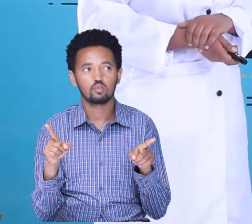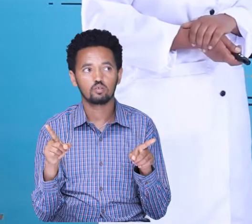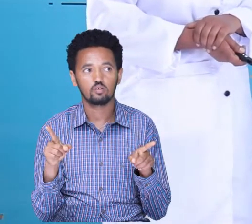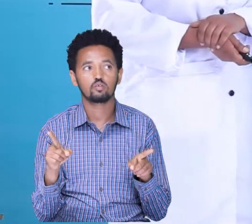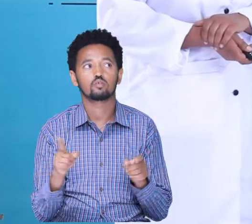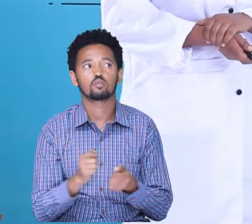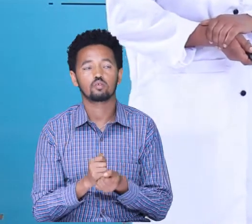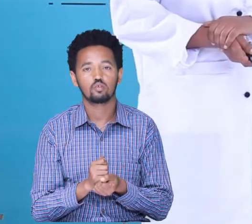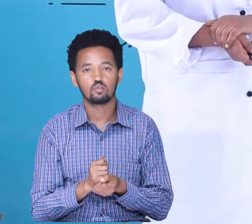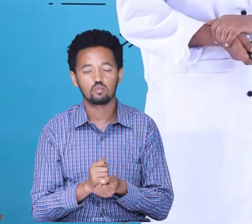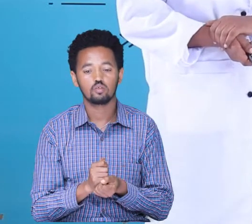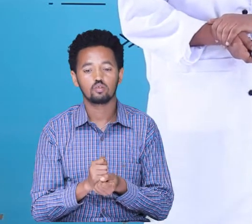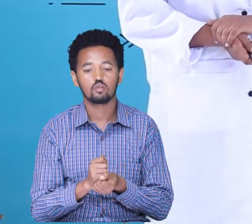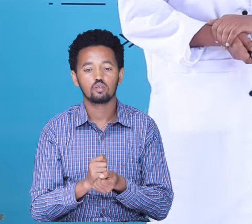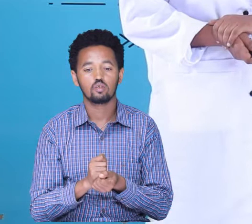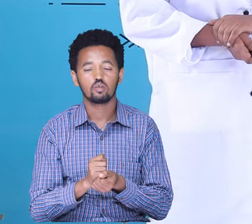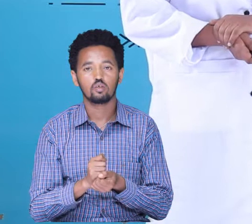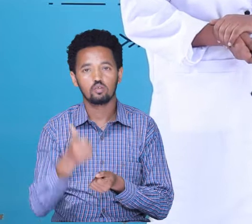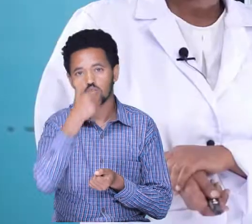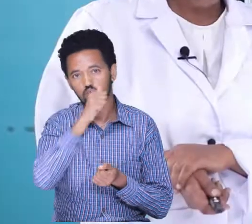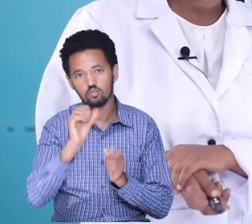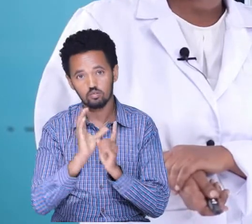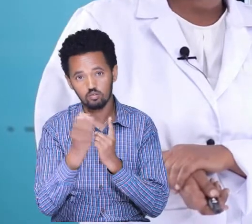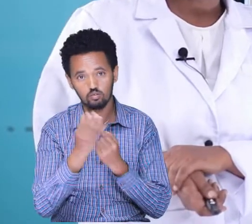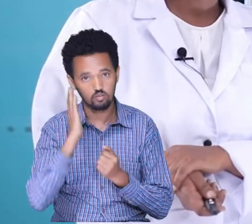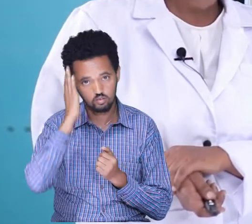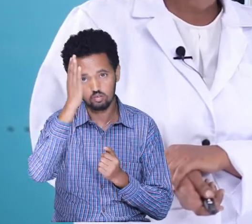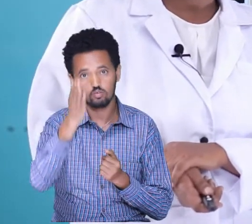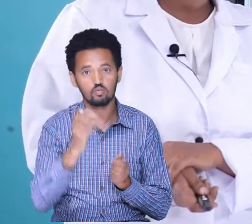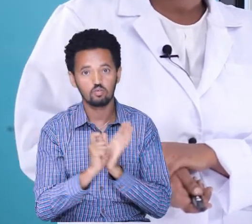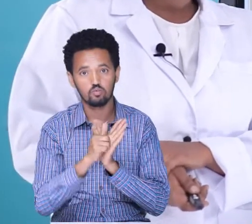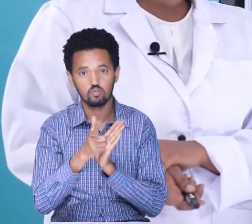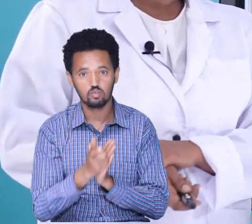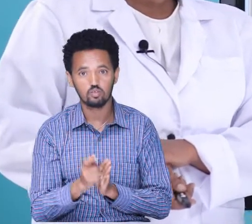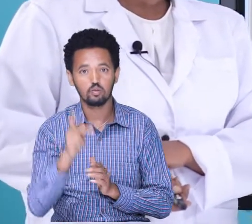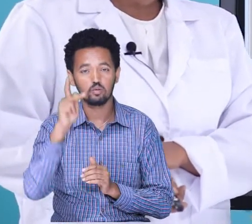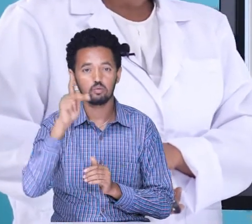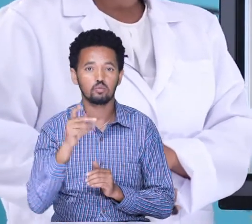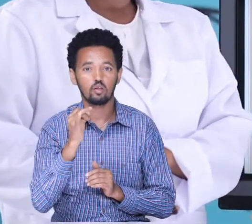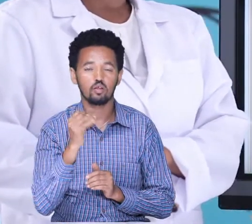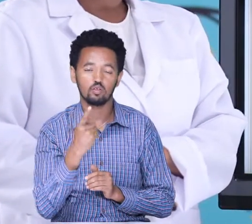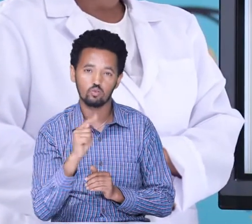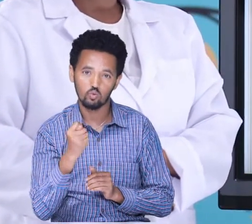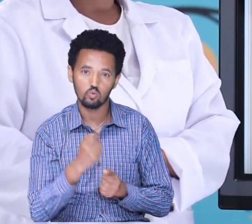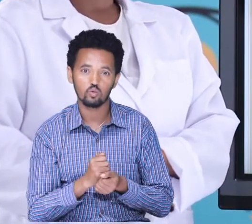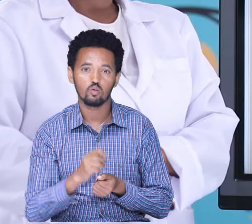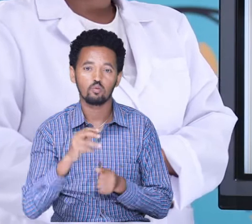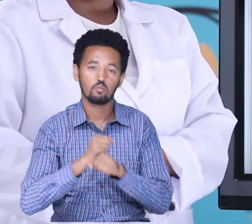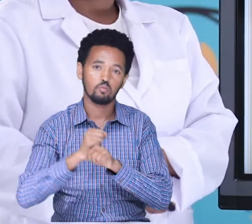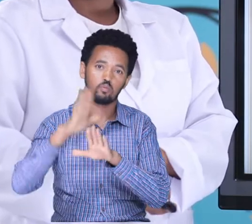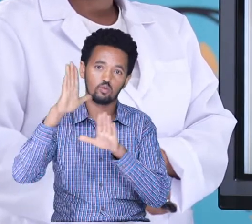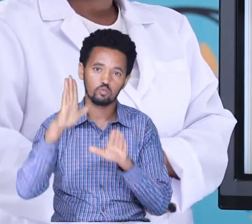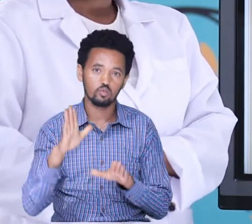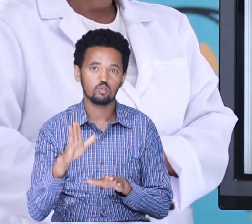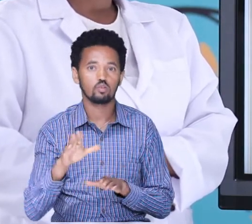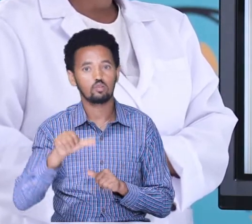has diverse relief feature. For example, plateau, hill, mountain, and so